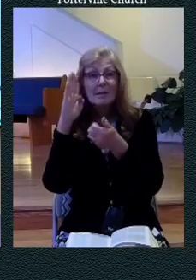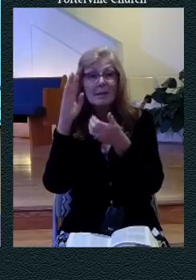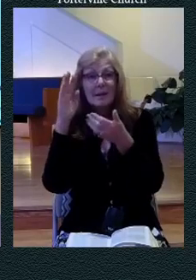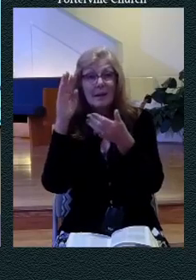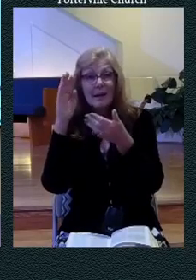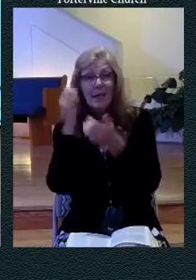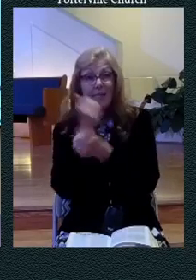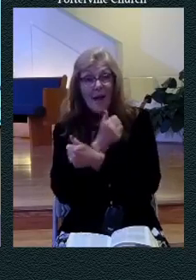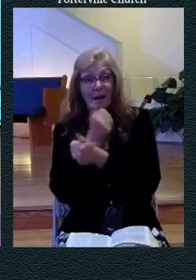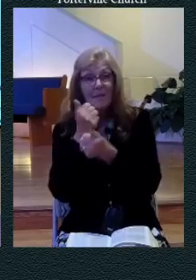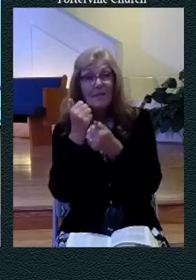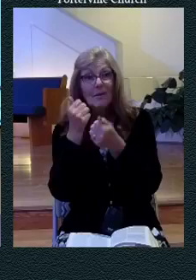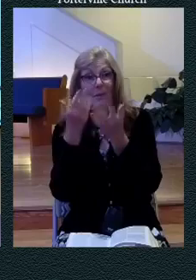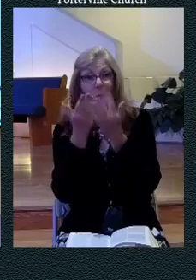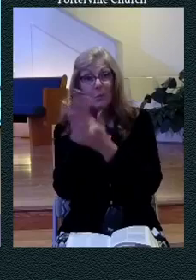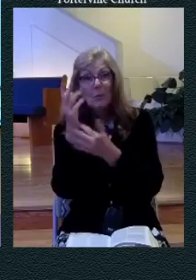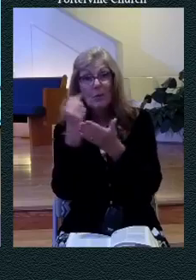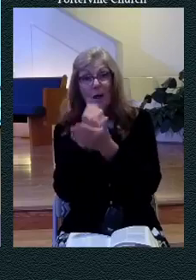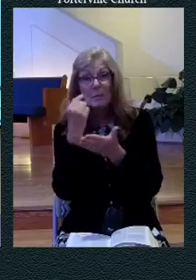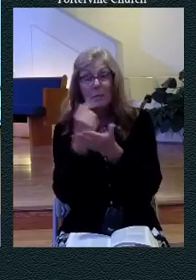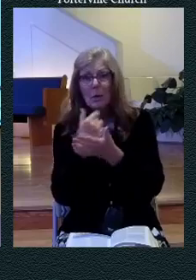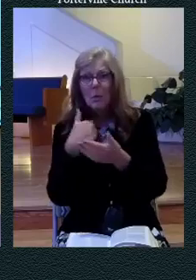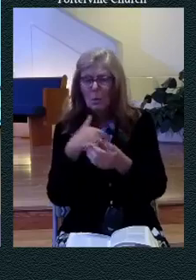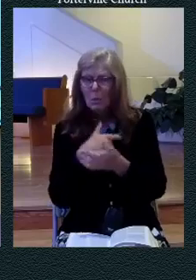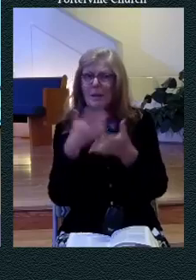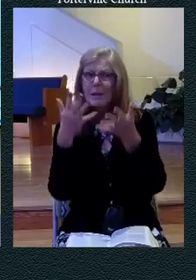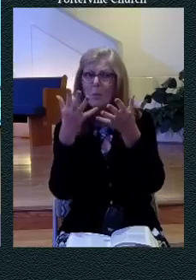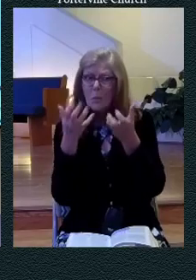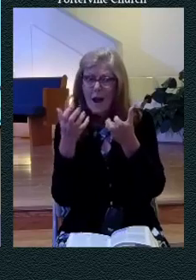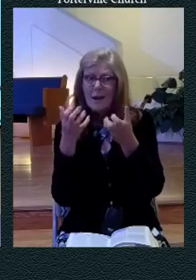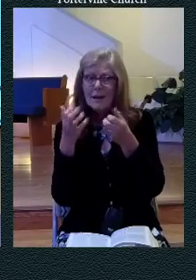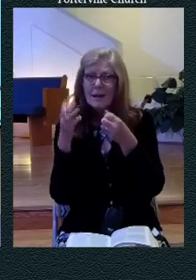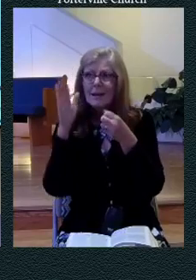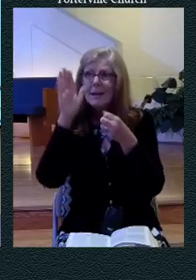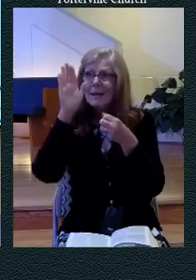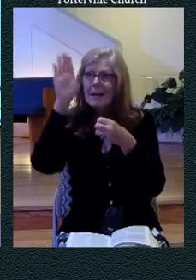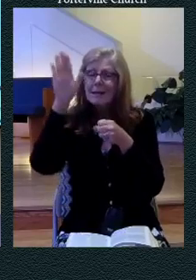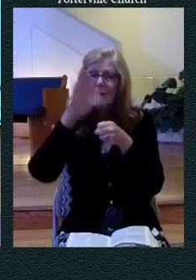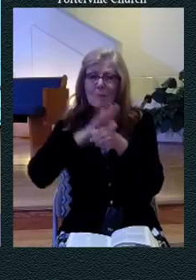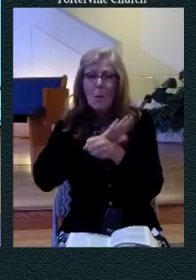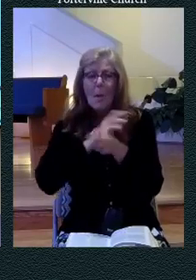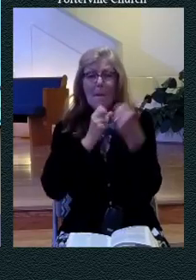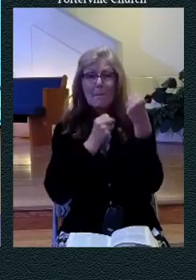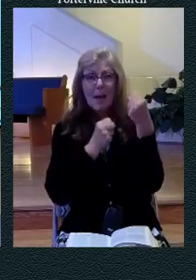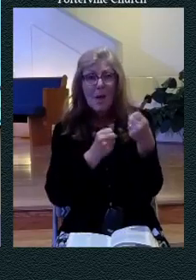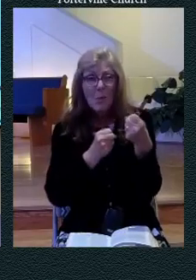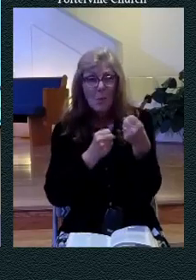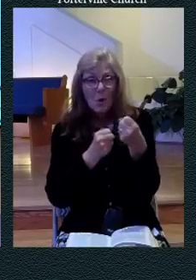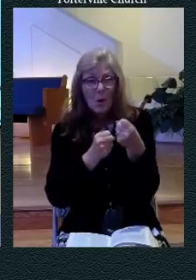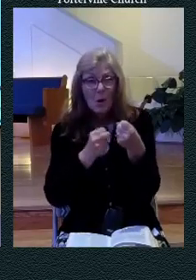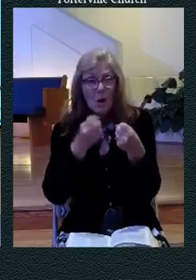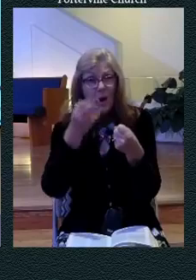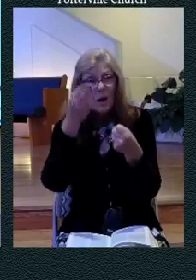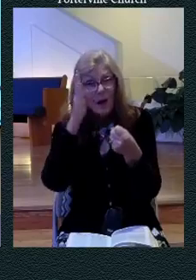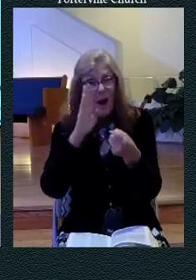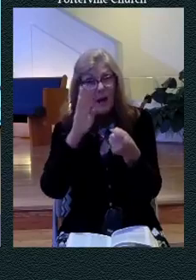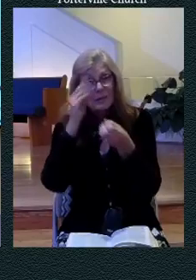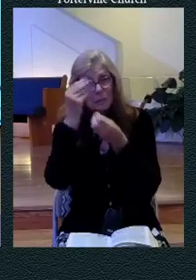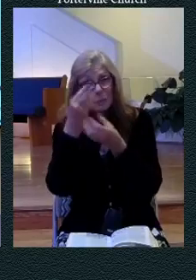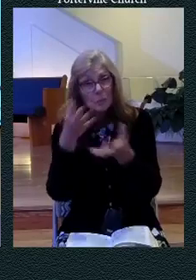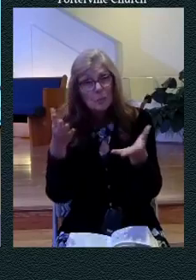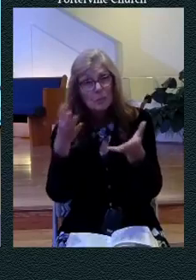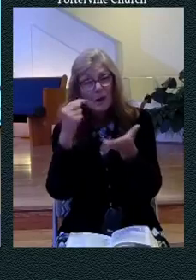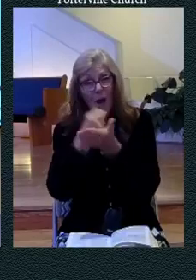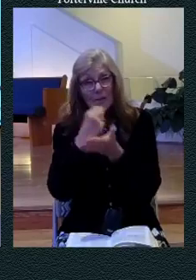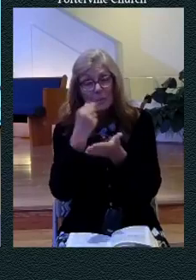And that's what we're seeking, though, isn't it? We want that full power of the gospel. We don't want to live in the shallows. We want to live in the